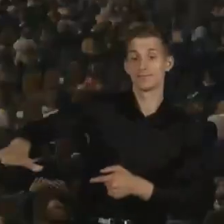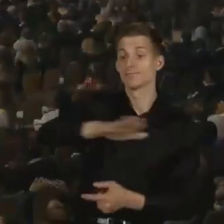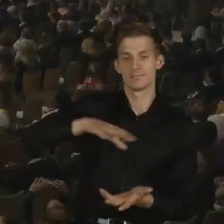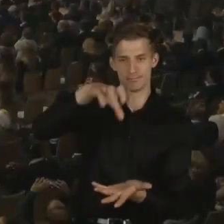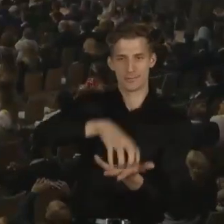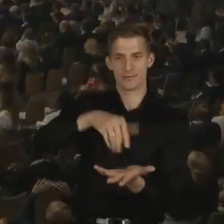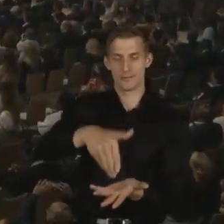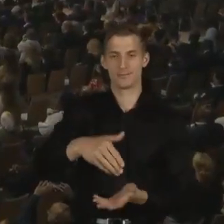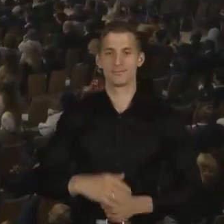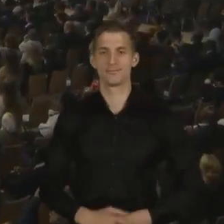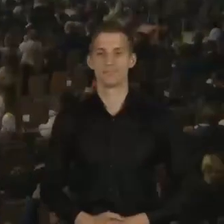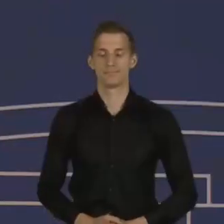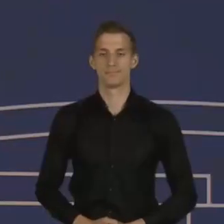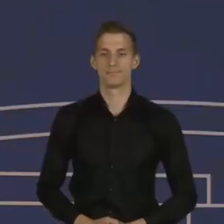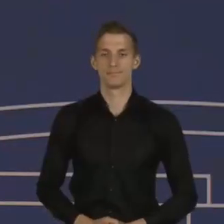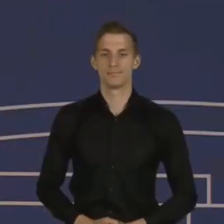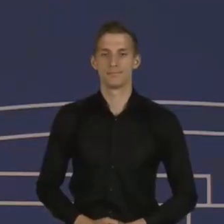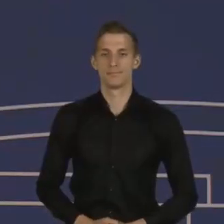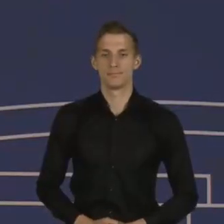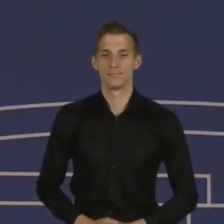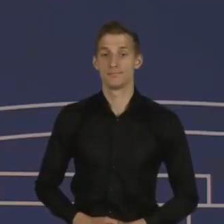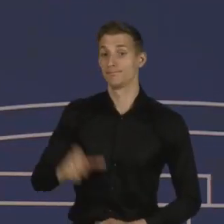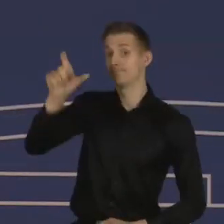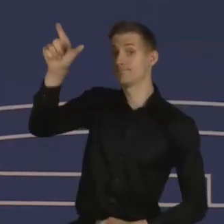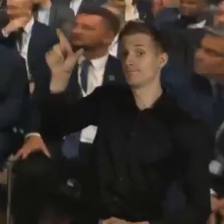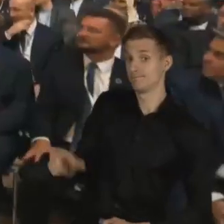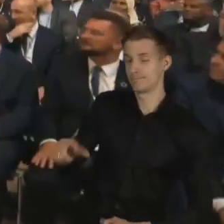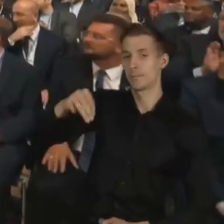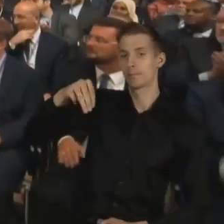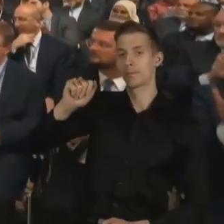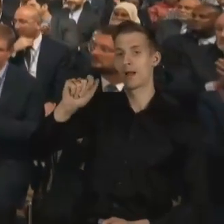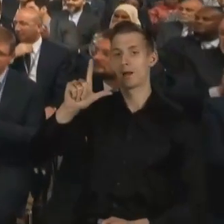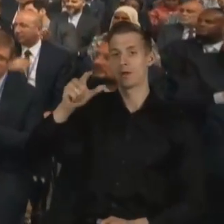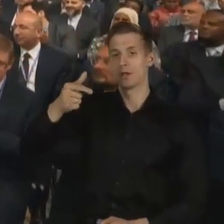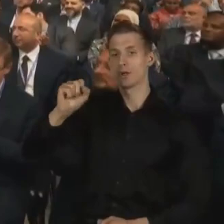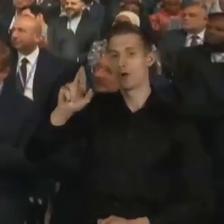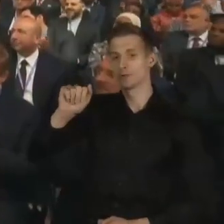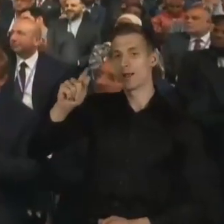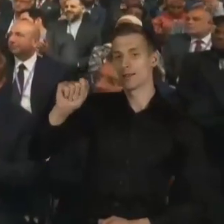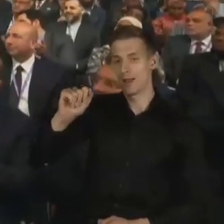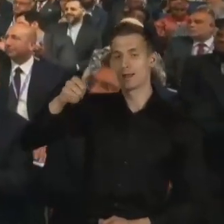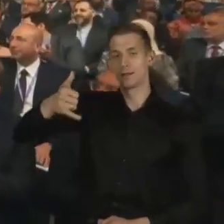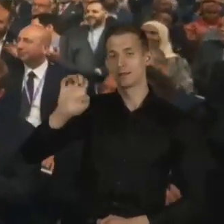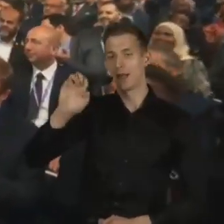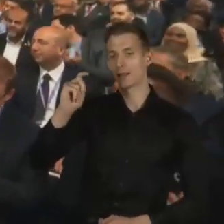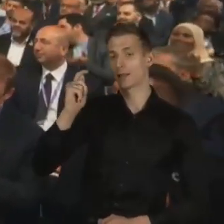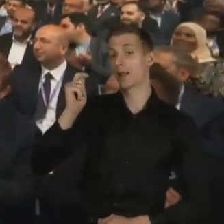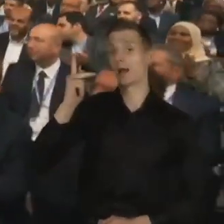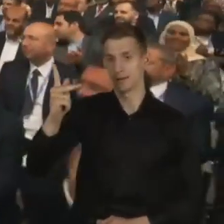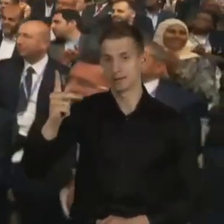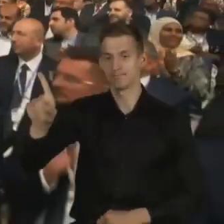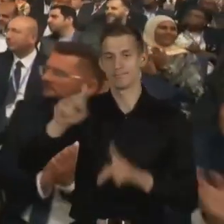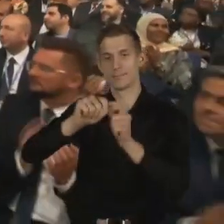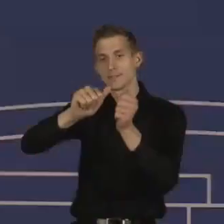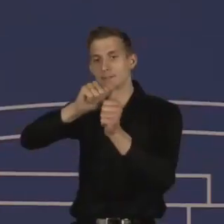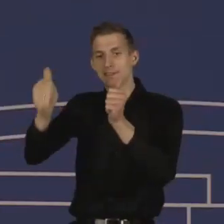Ms. Małgorzata Jarosińska-Jedynak, Secretary of State in the Ministry of Development Funds and Regional Policy, Government